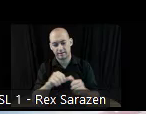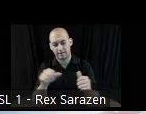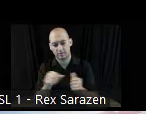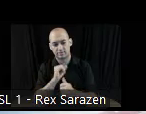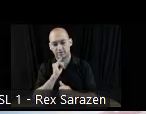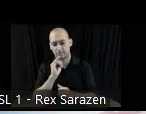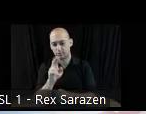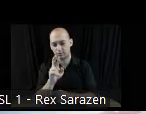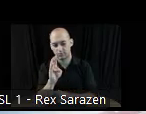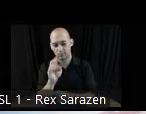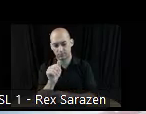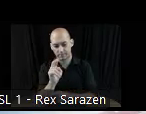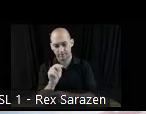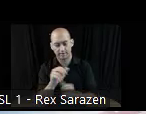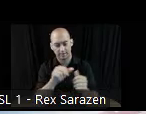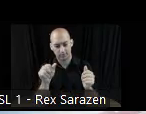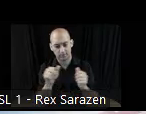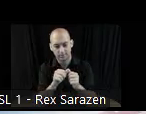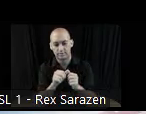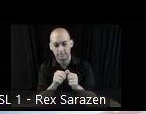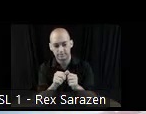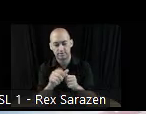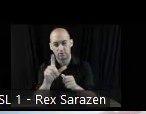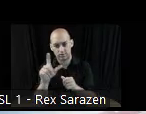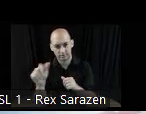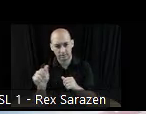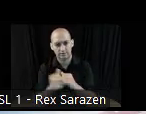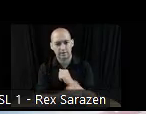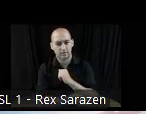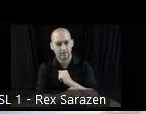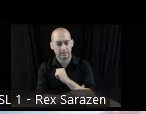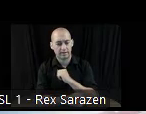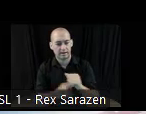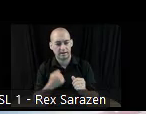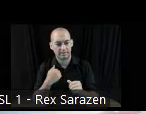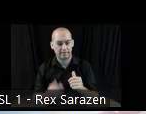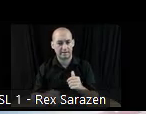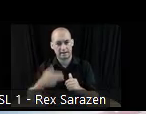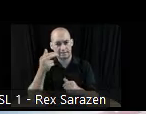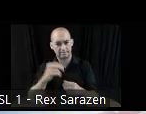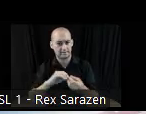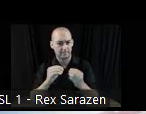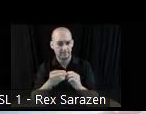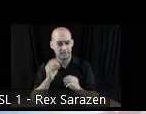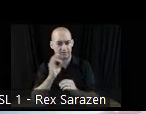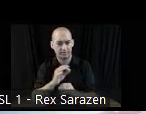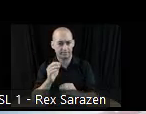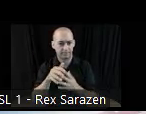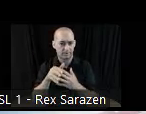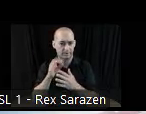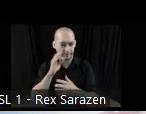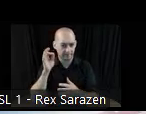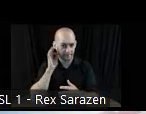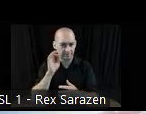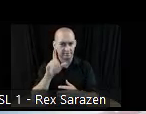urban areas. So Los Angeles County has the highest number of American Indians, Alaska